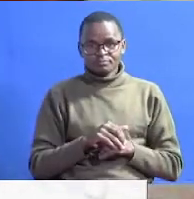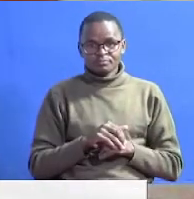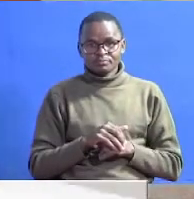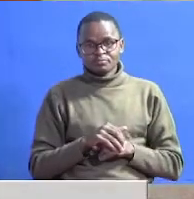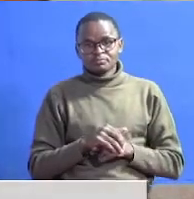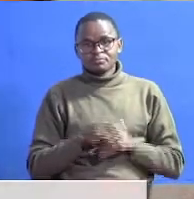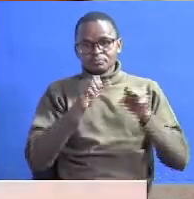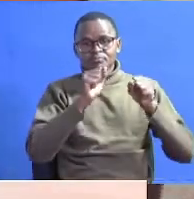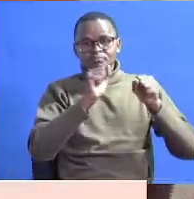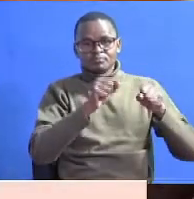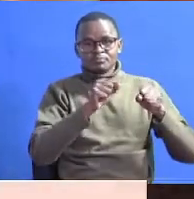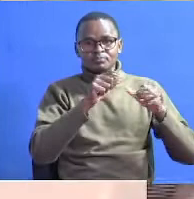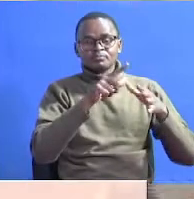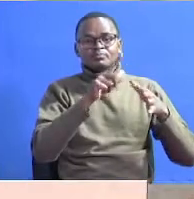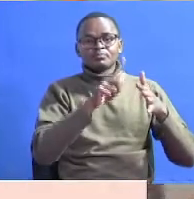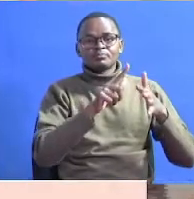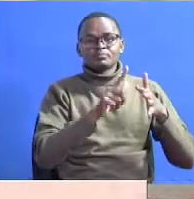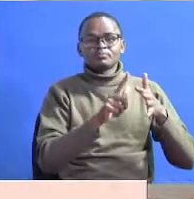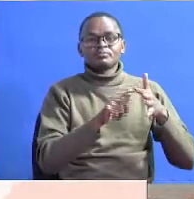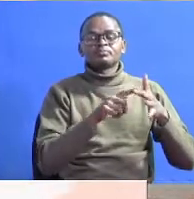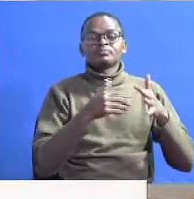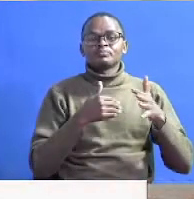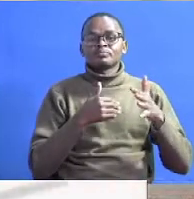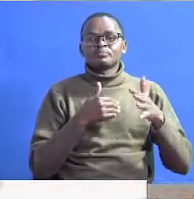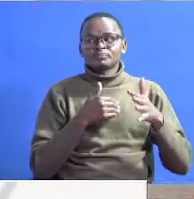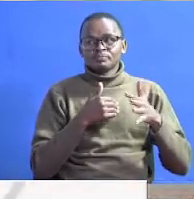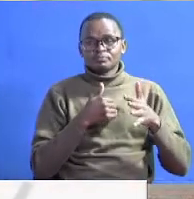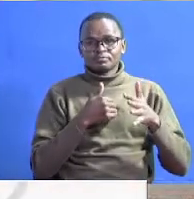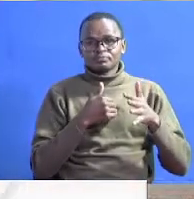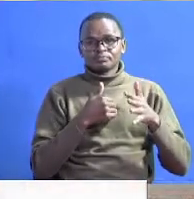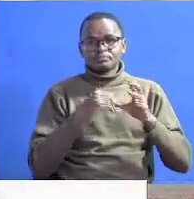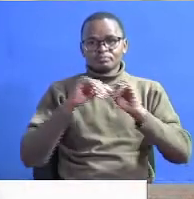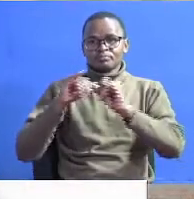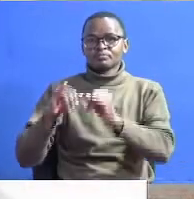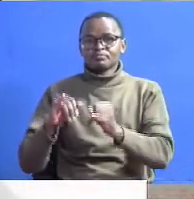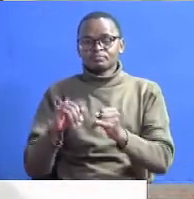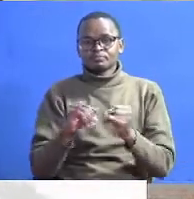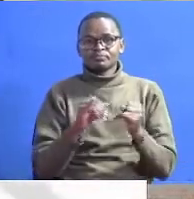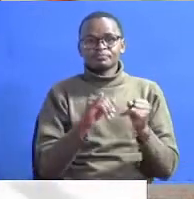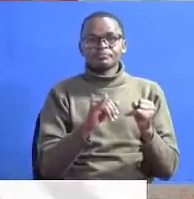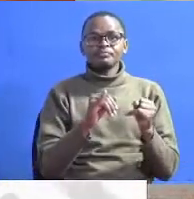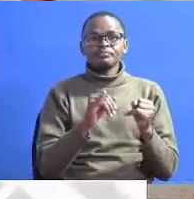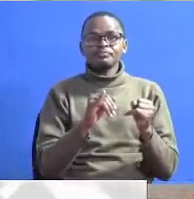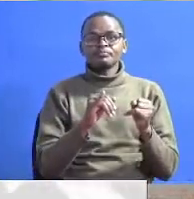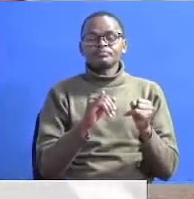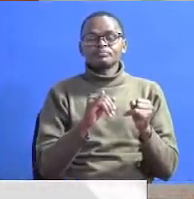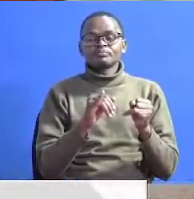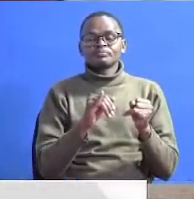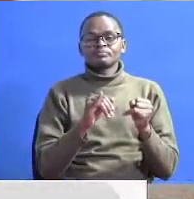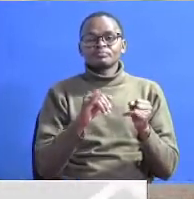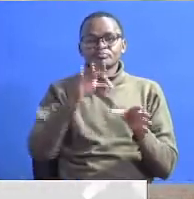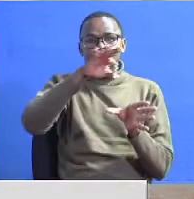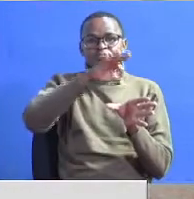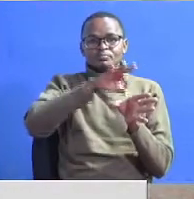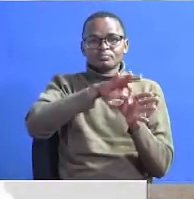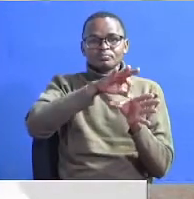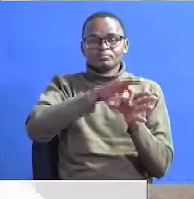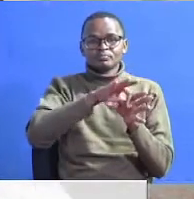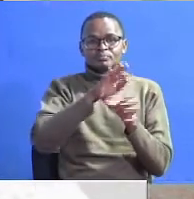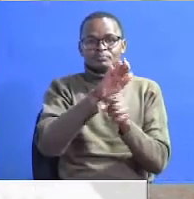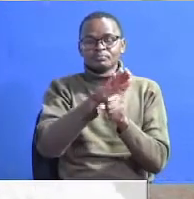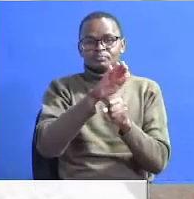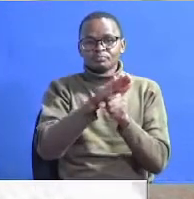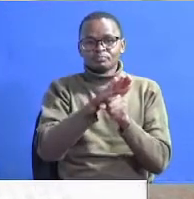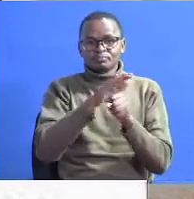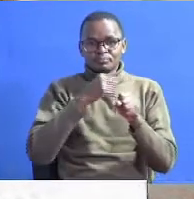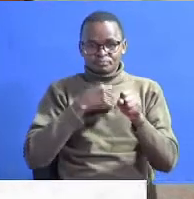was young. I was not as I am now. I've learned a lot. And also, this election has taught me a lot.